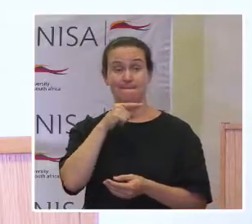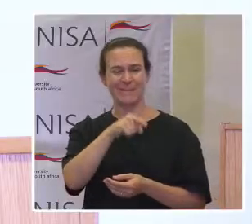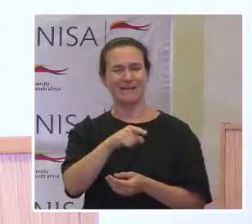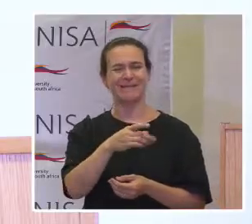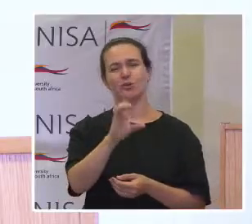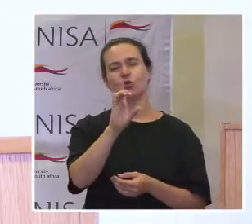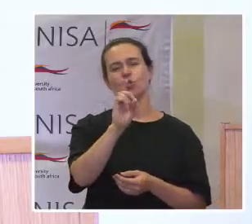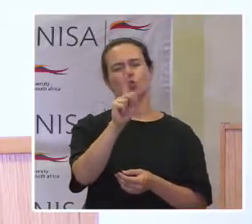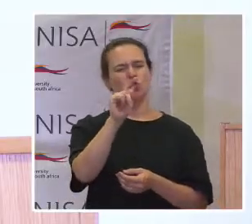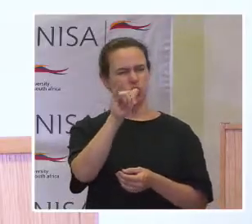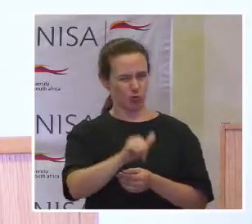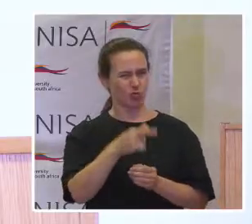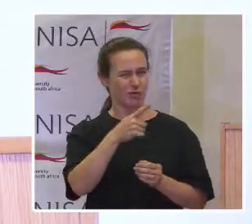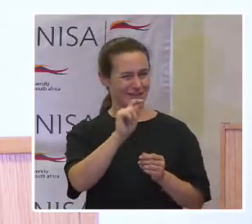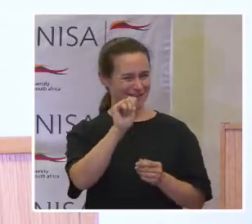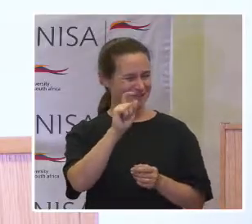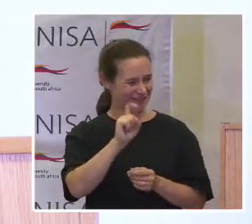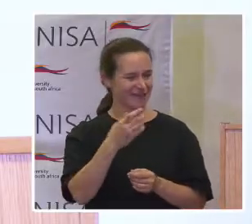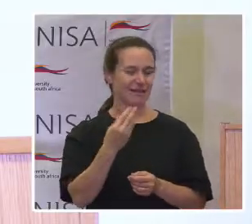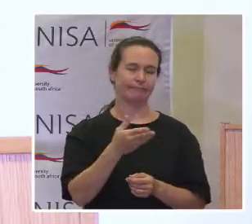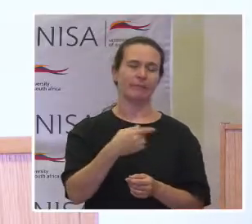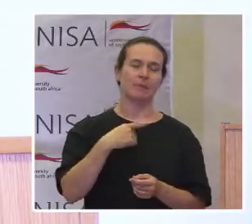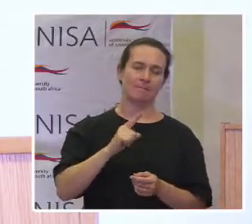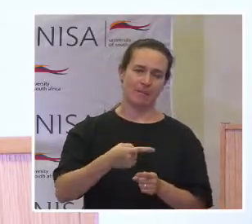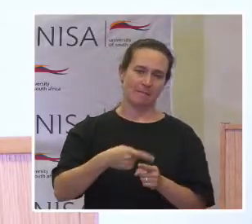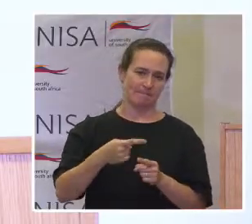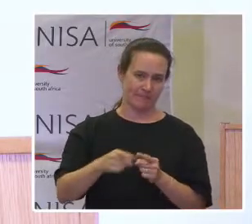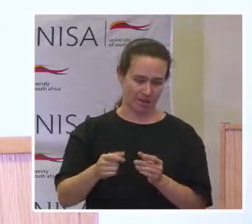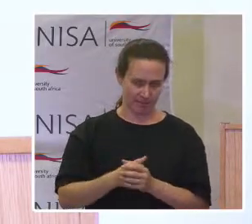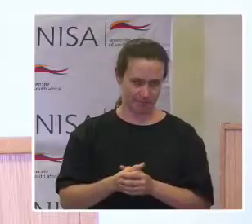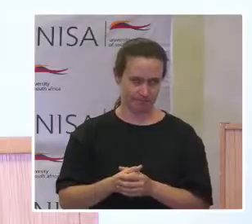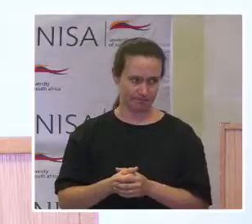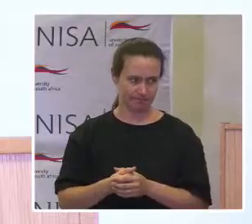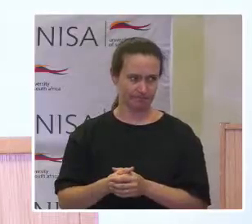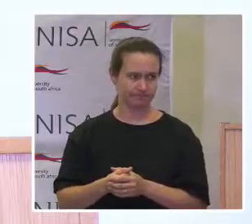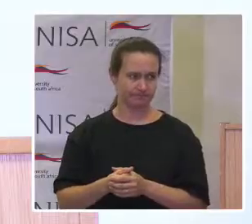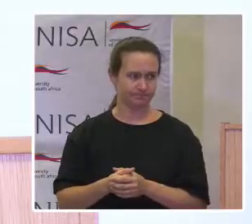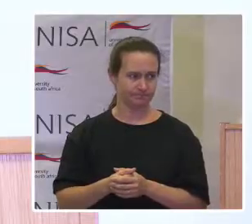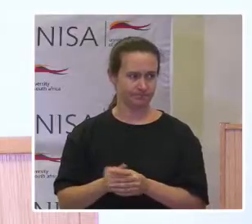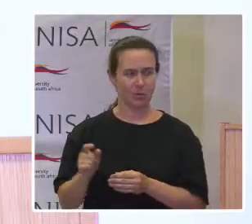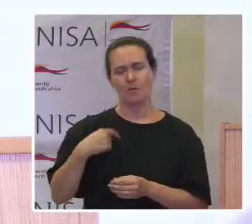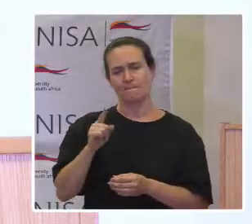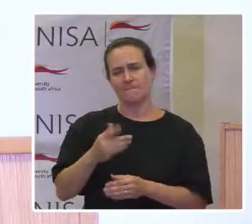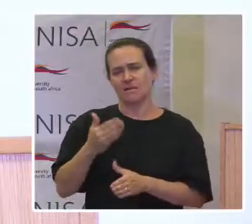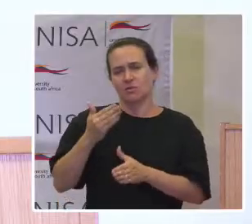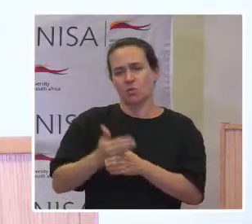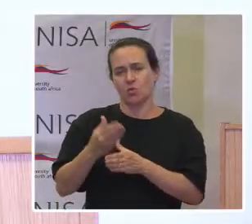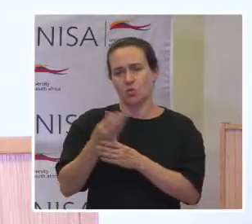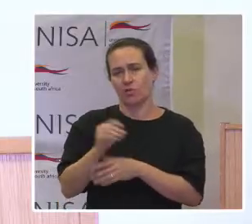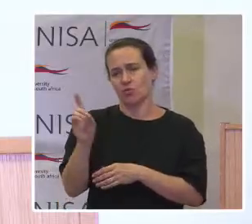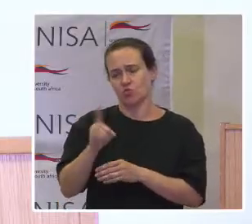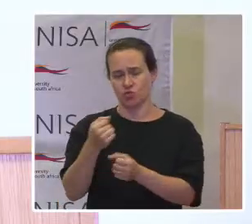duties are there. So let us look at the space in the sense that let us work on the